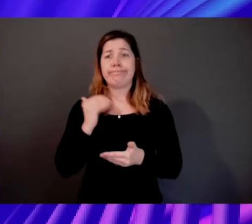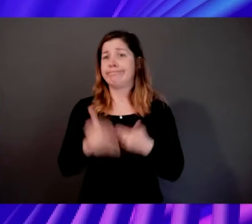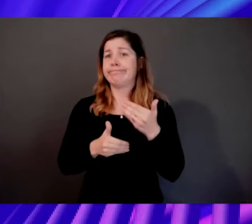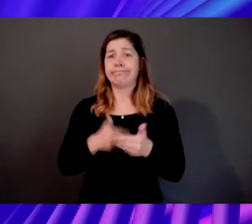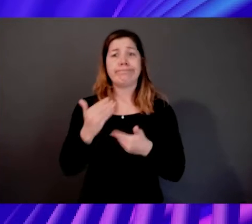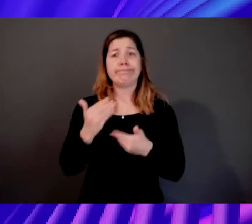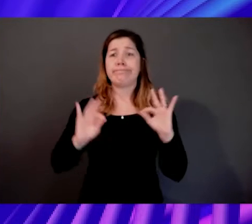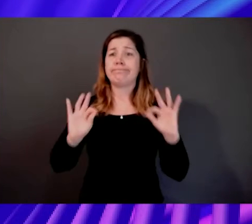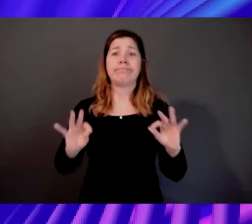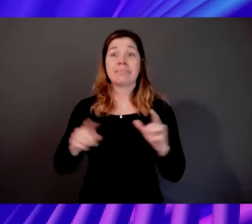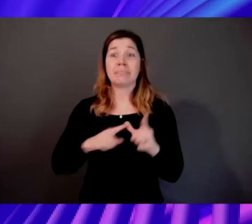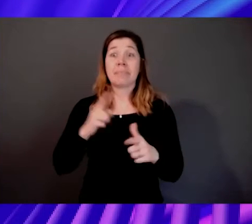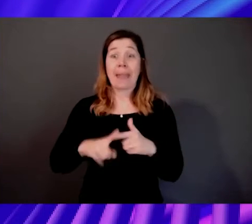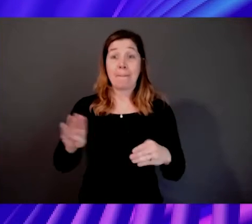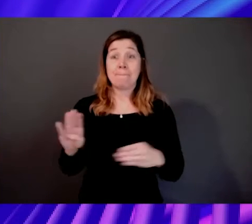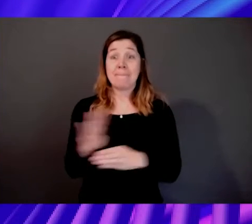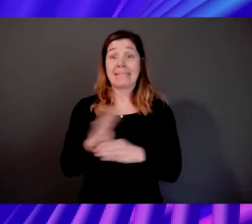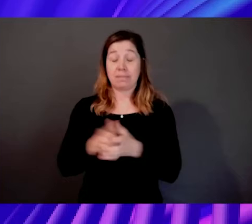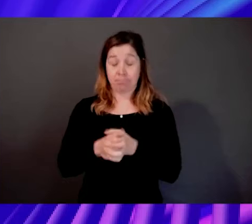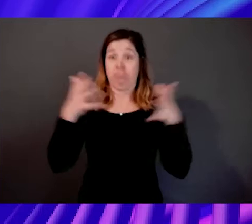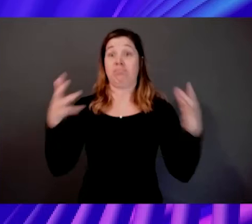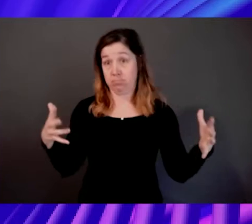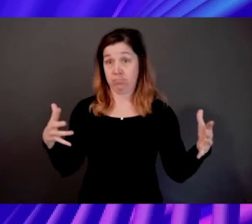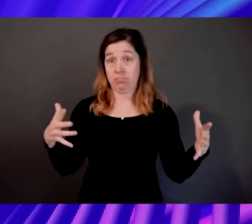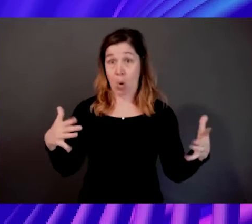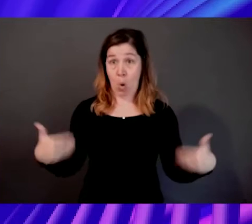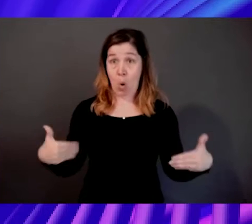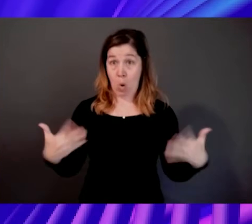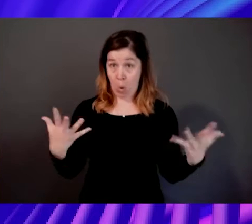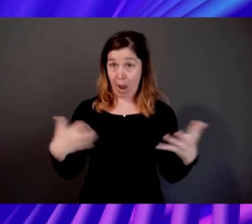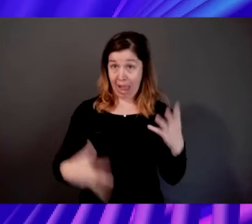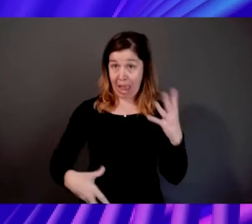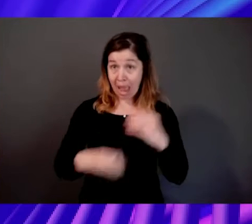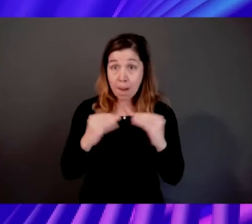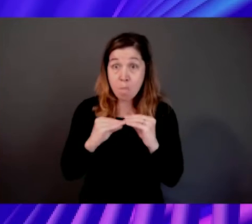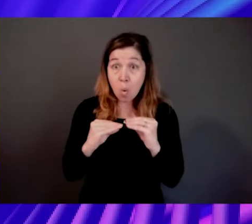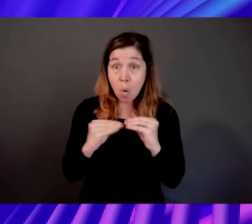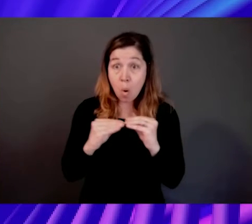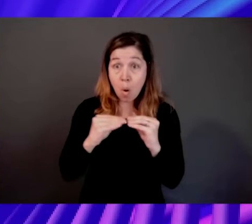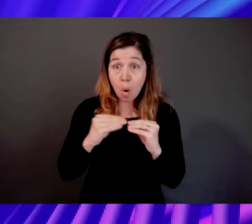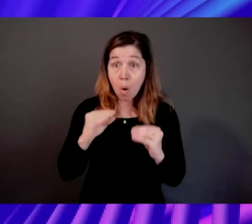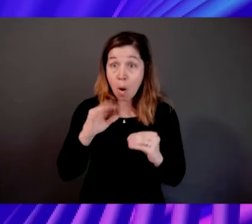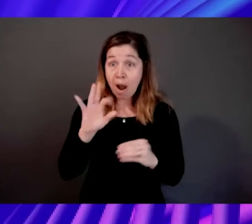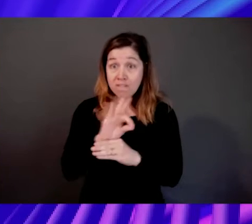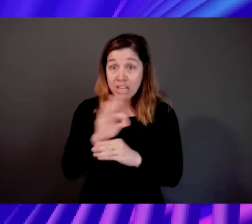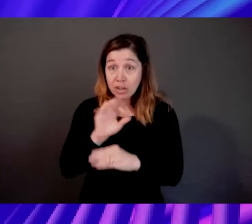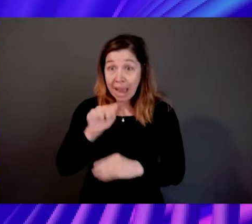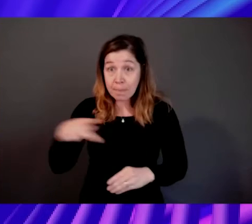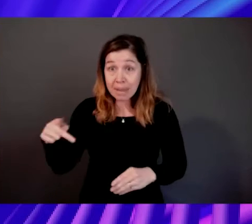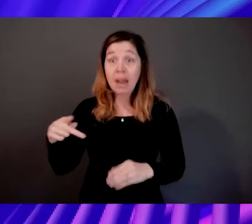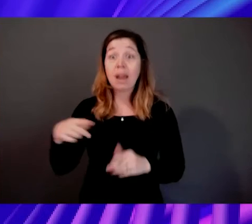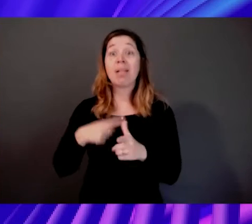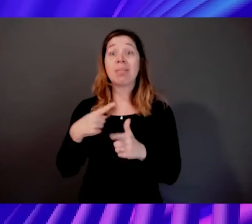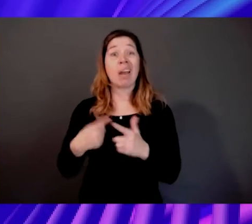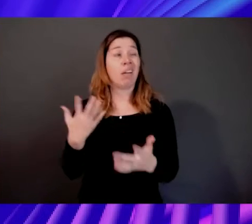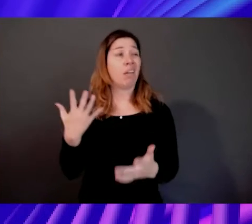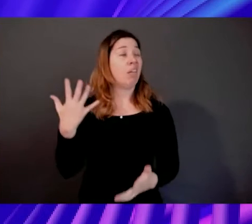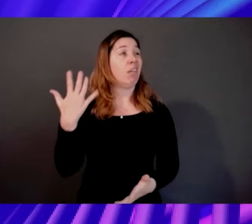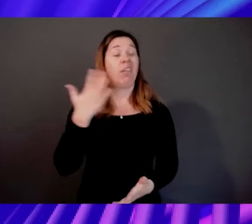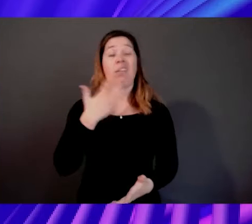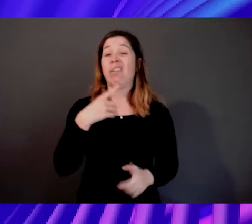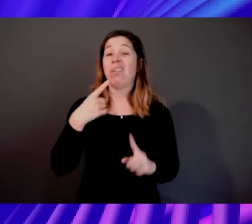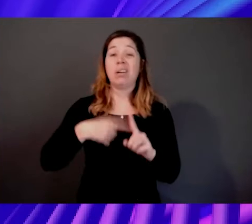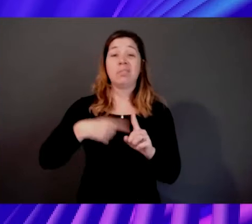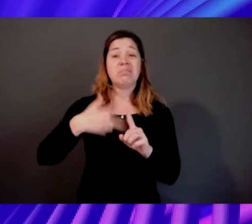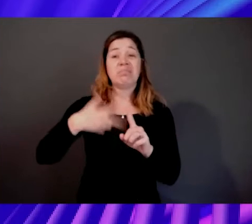your business grows, and you want to add more and more features to the application now. And all of a sudden, after like maybe a few months or years or whatever